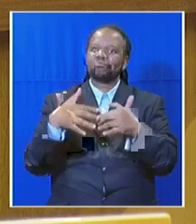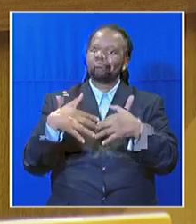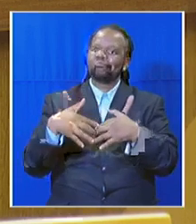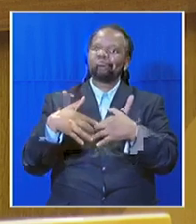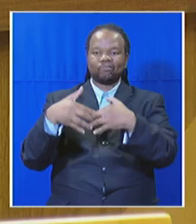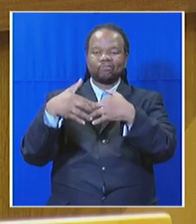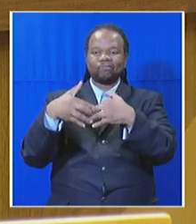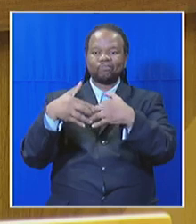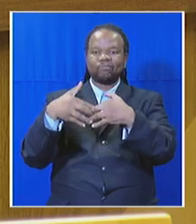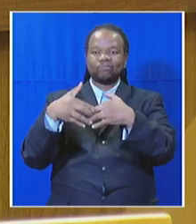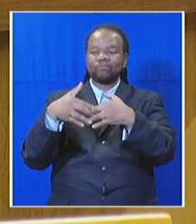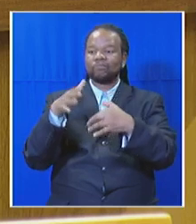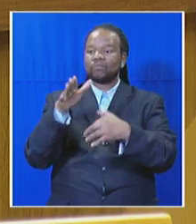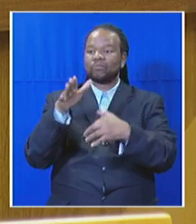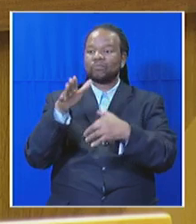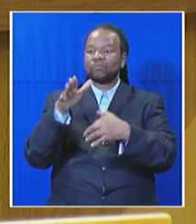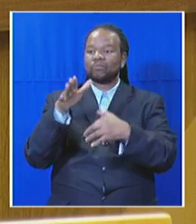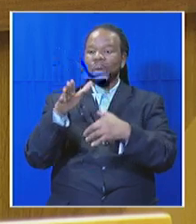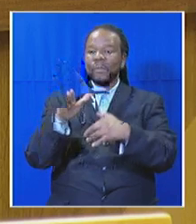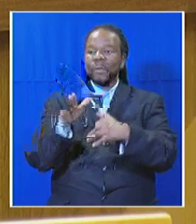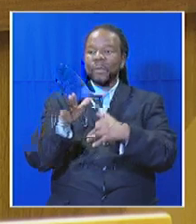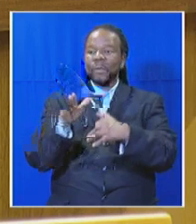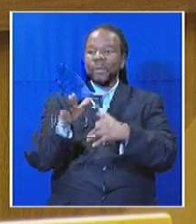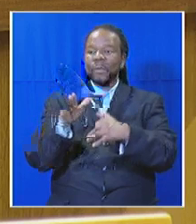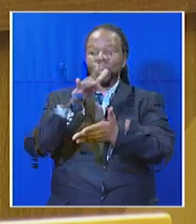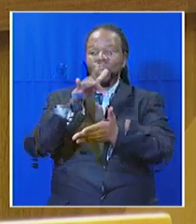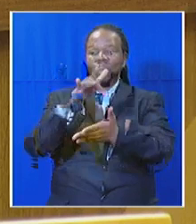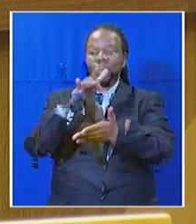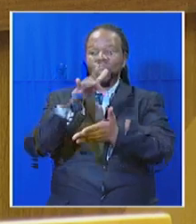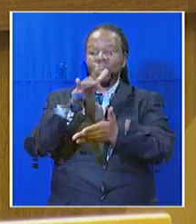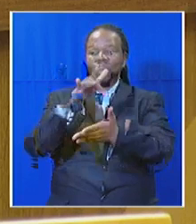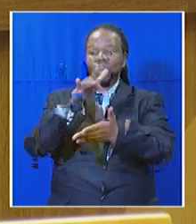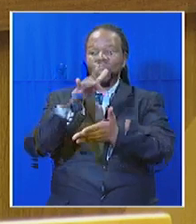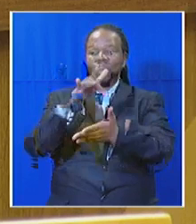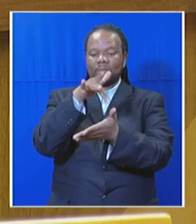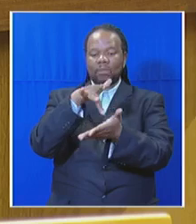Center of the Bank, Johannesburg.